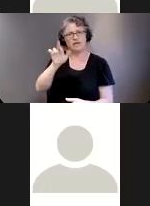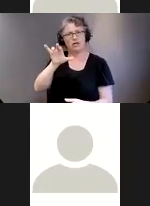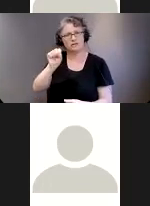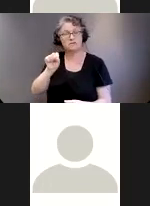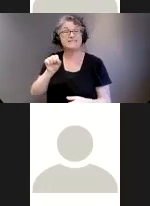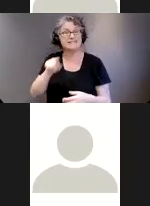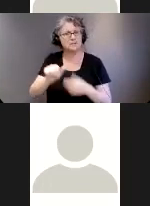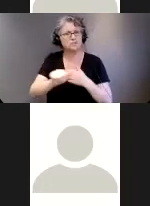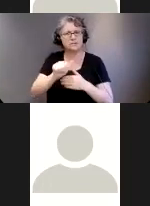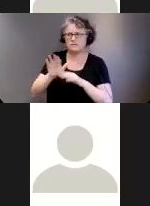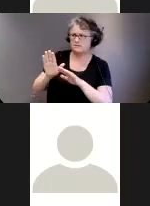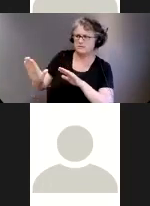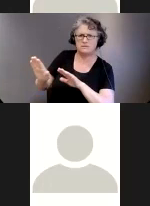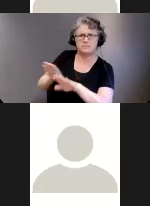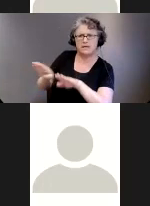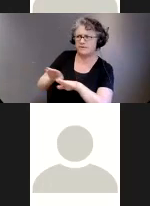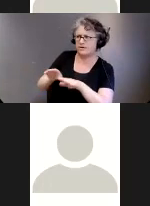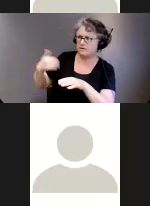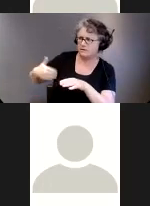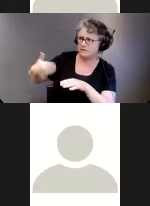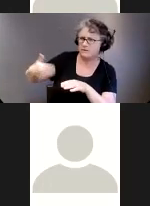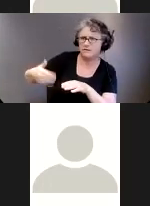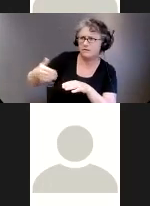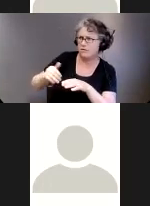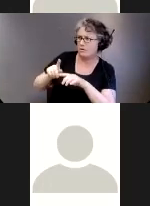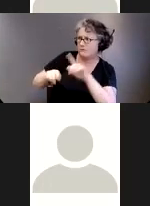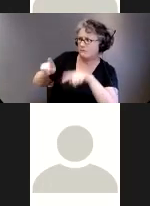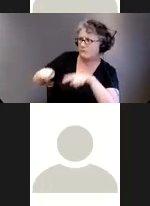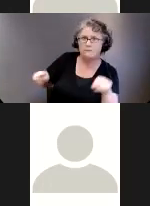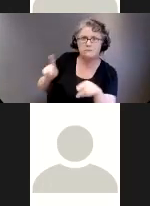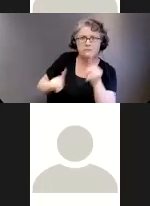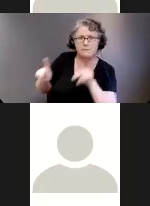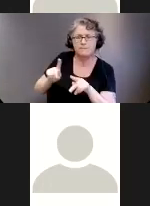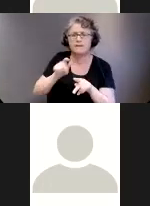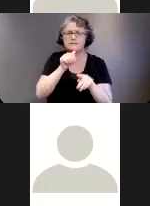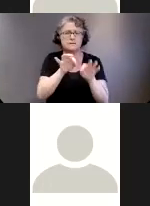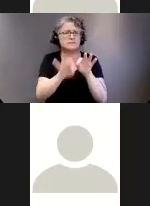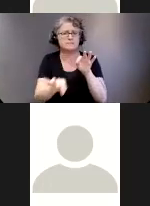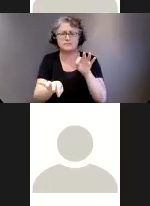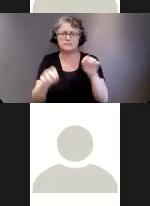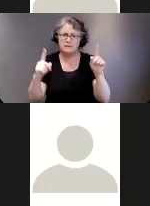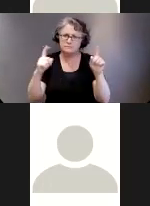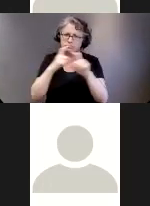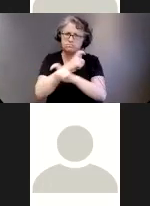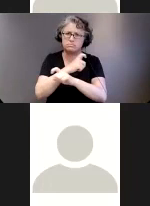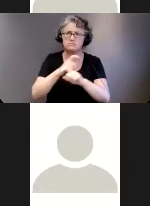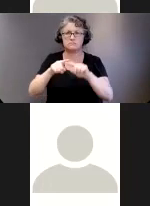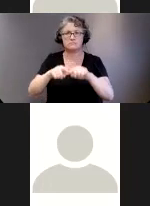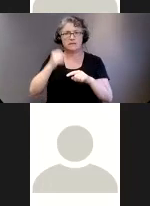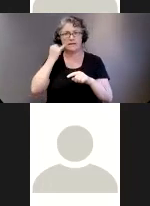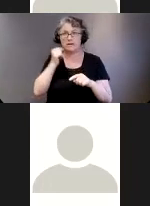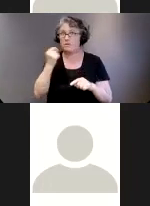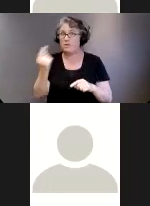perpetrator's behavior. So we know that it can be not as simple when we're looking at multiple